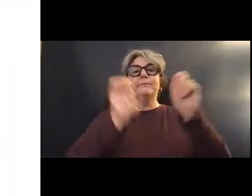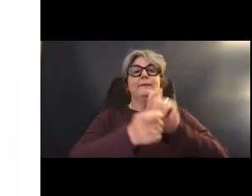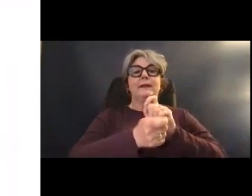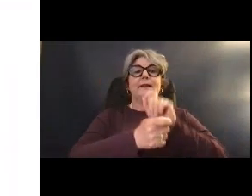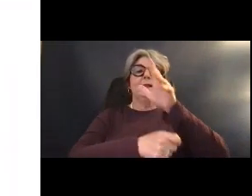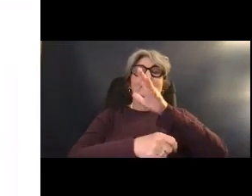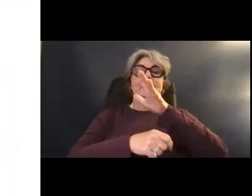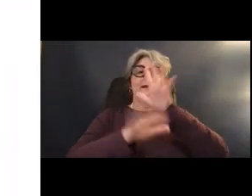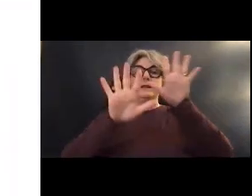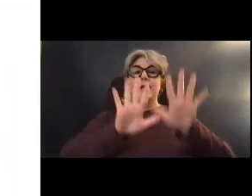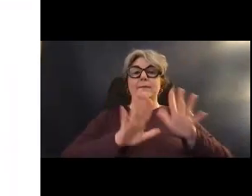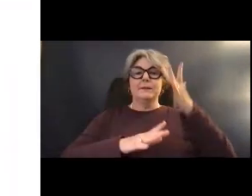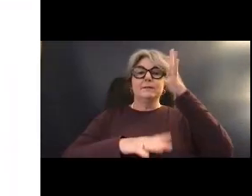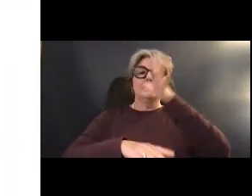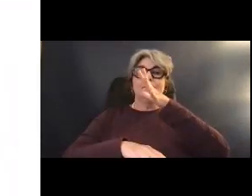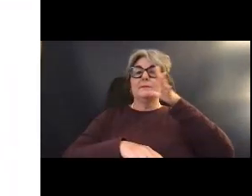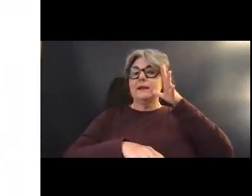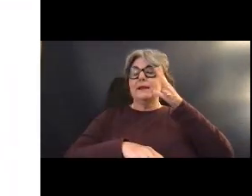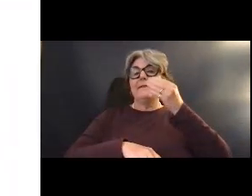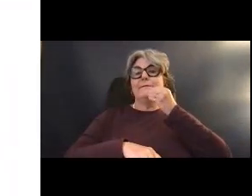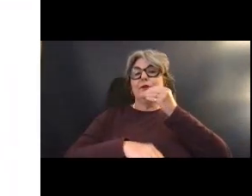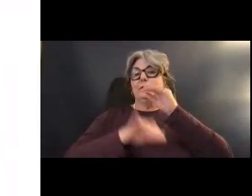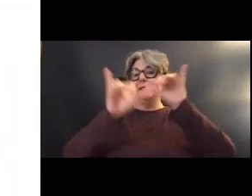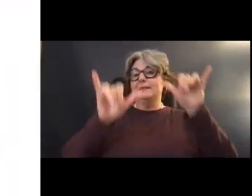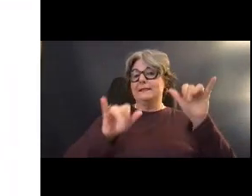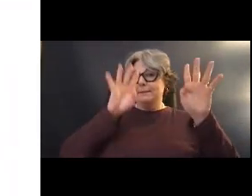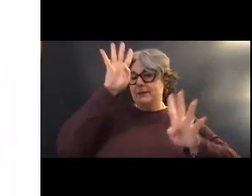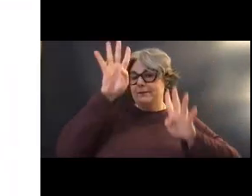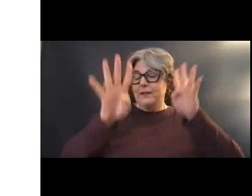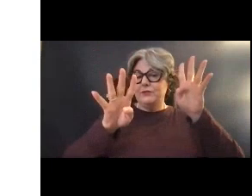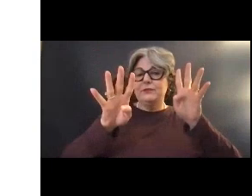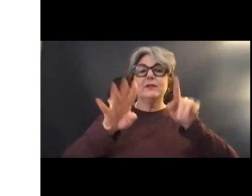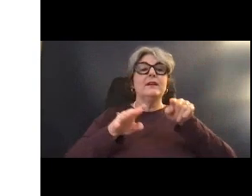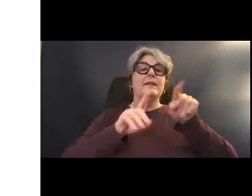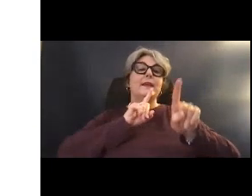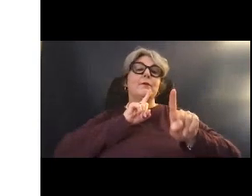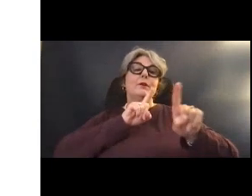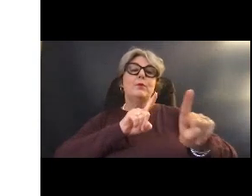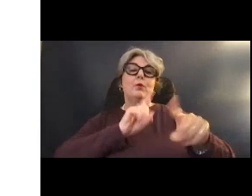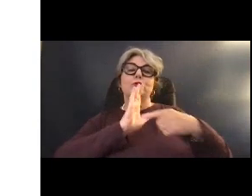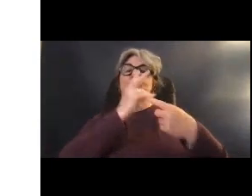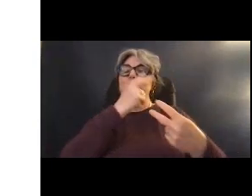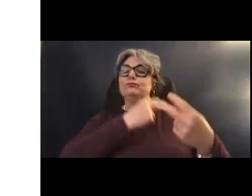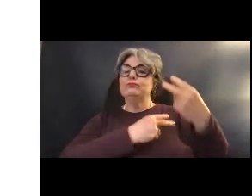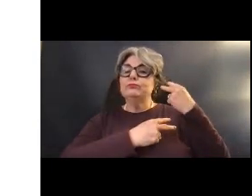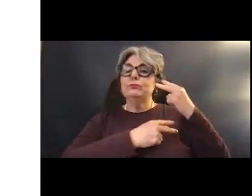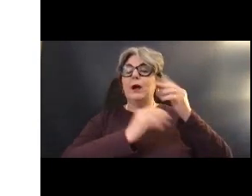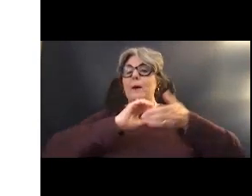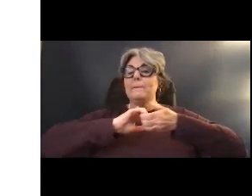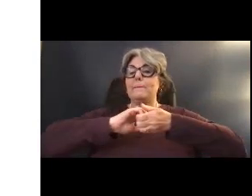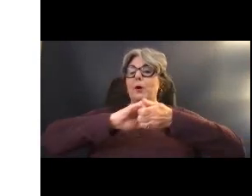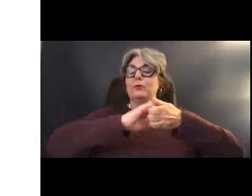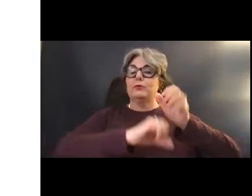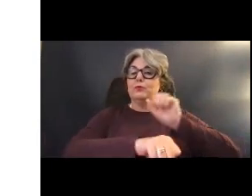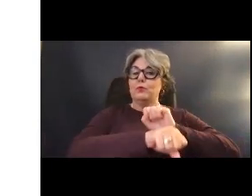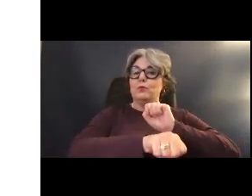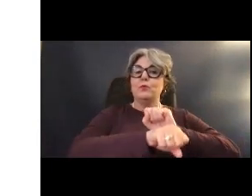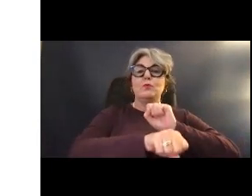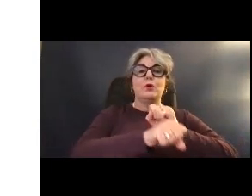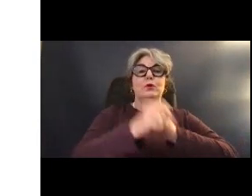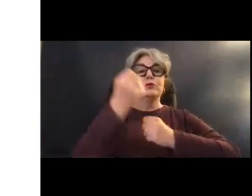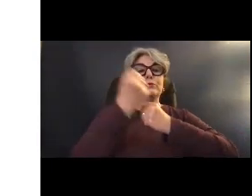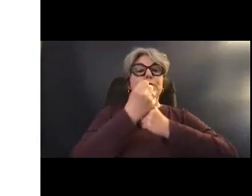Smart Agriculture and Food Systems Innovation. The Aim for Climate report again commemorates Aim for Climate's partners' efforts,